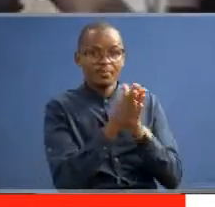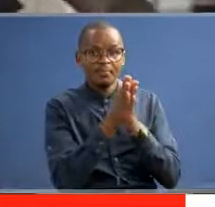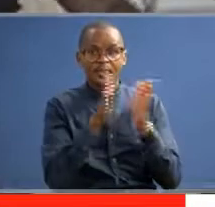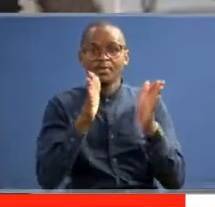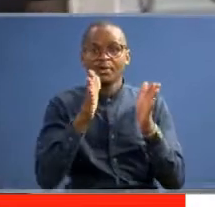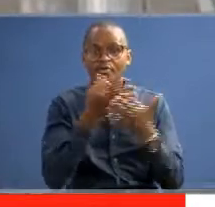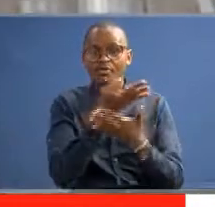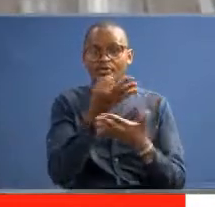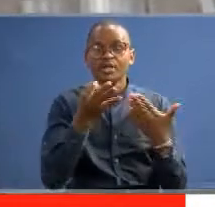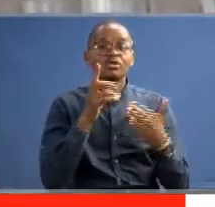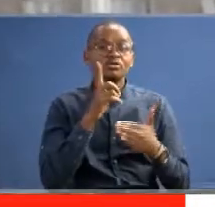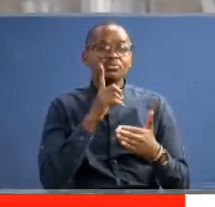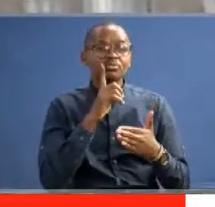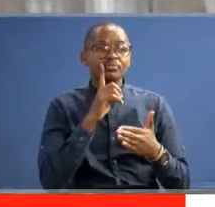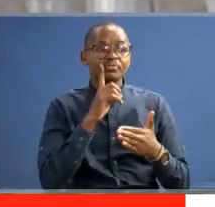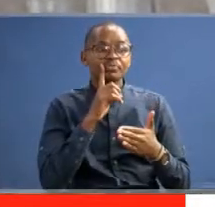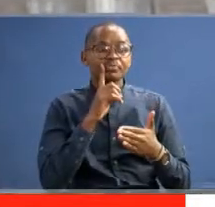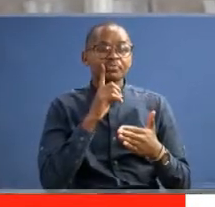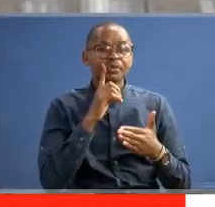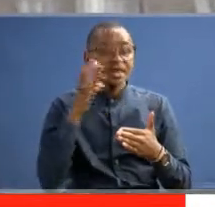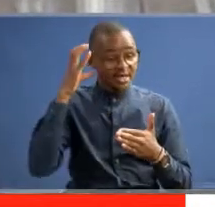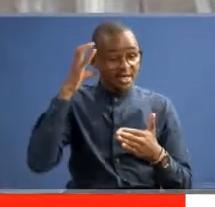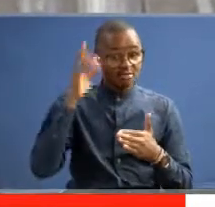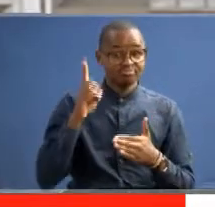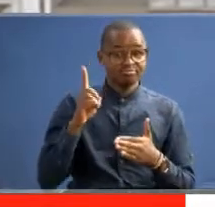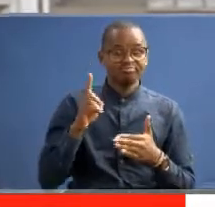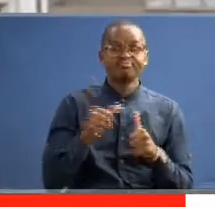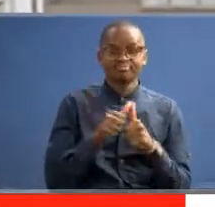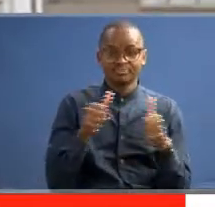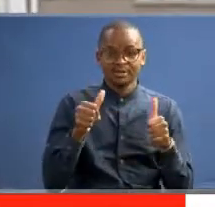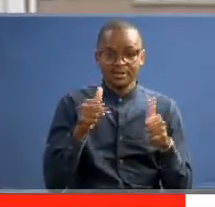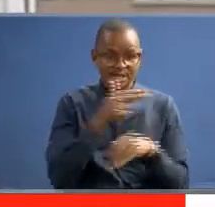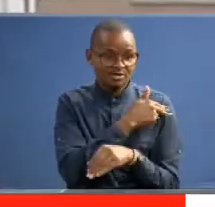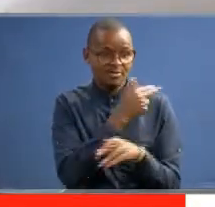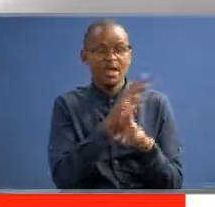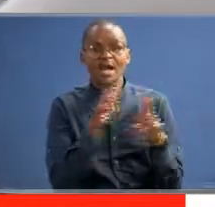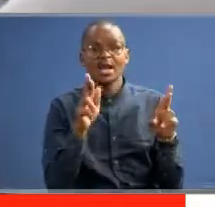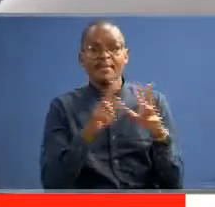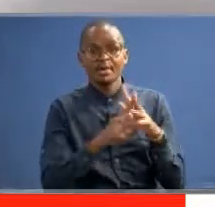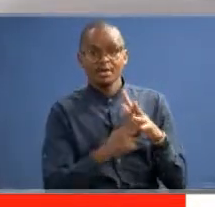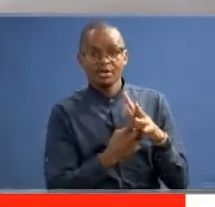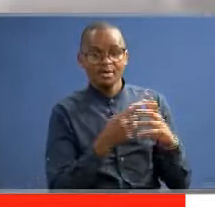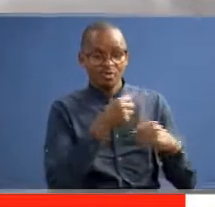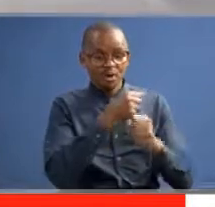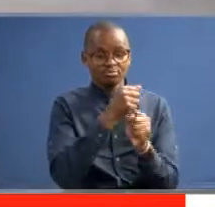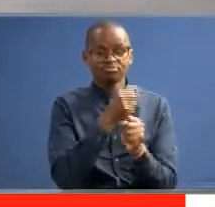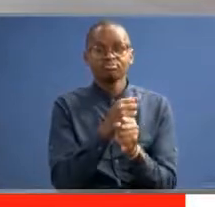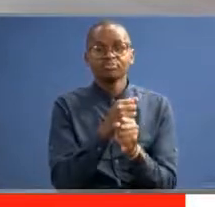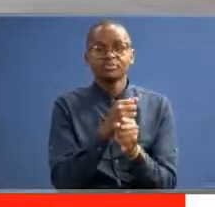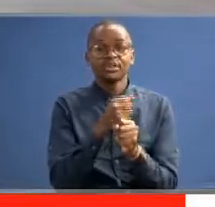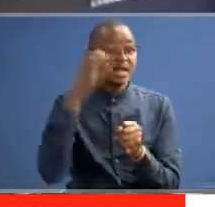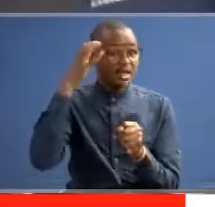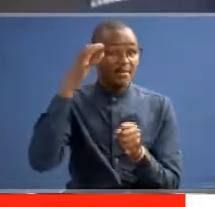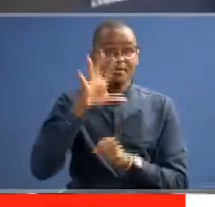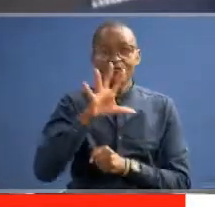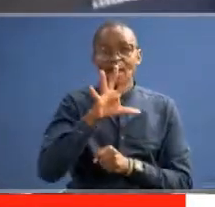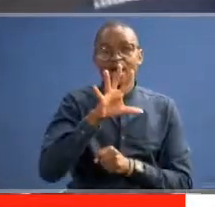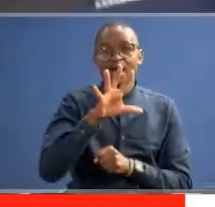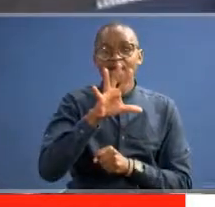of the facility. With the staff in place, the hospital is ready to start operations. The staff are